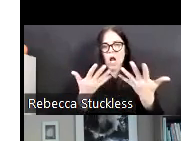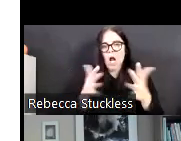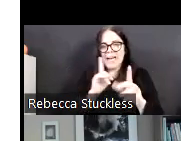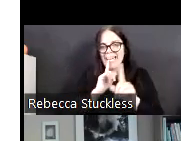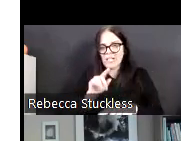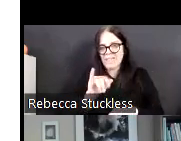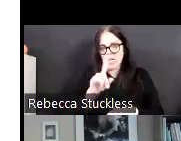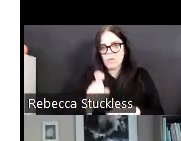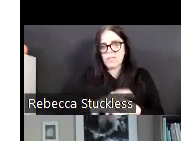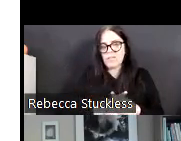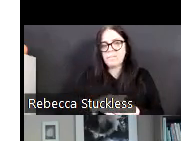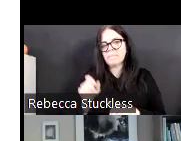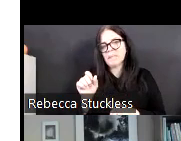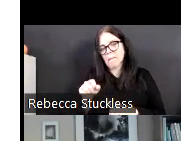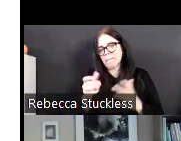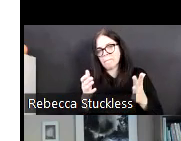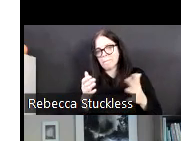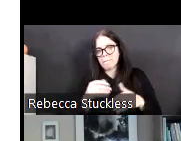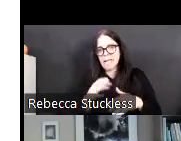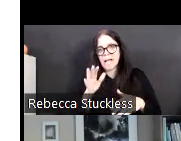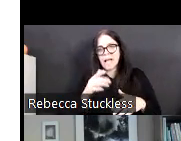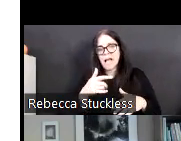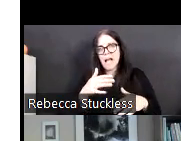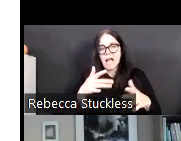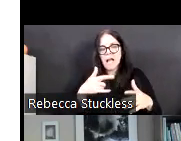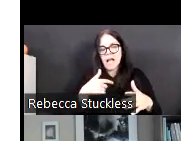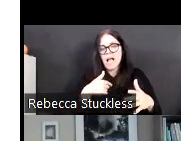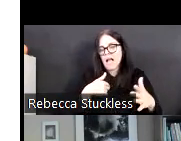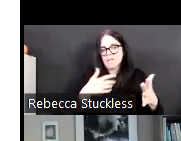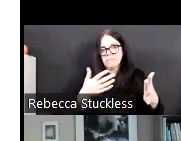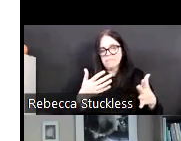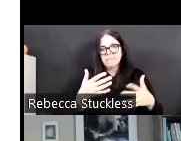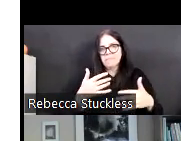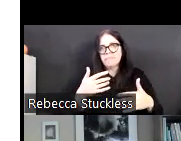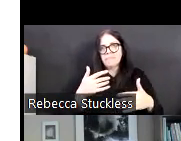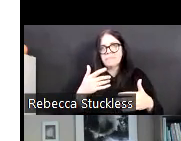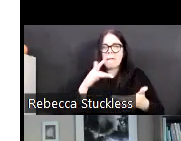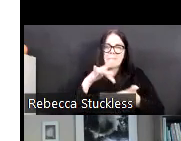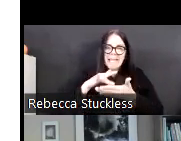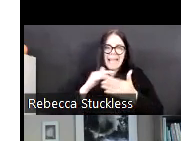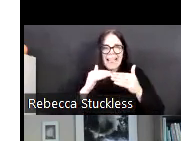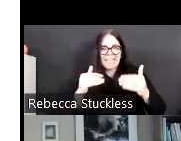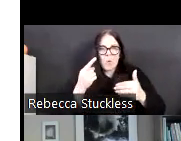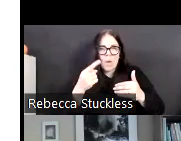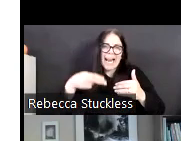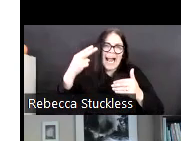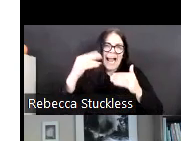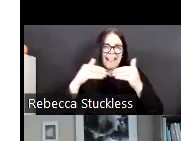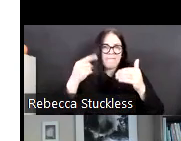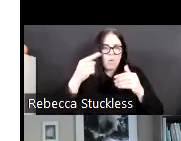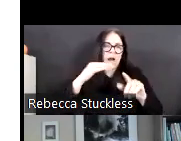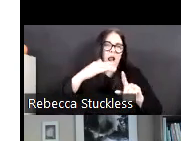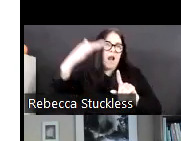question. Yeah, I would say yeah, mid to high, yeah, mid level 1, high level 1, all the way through level